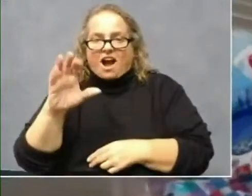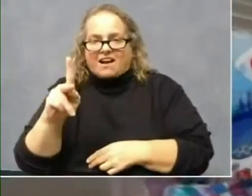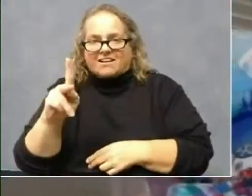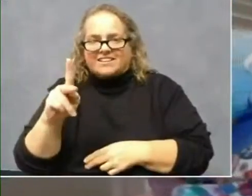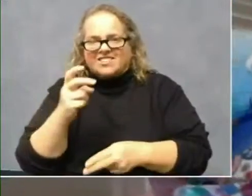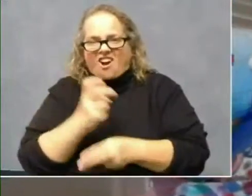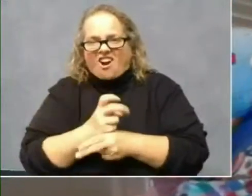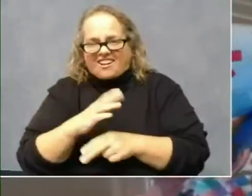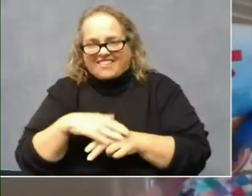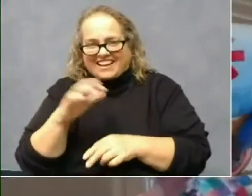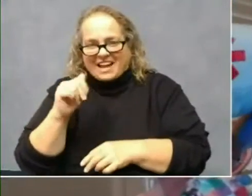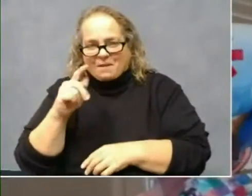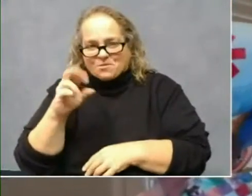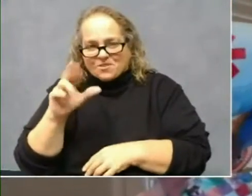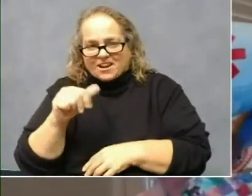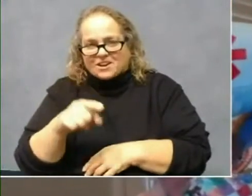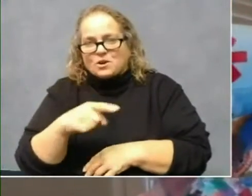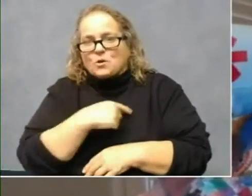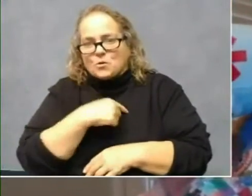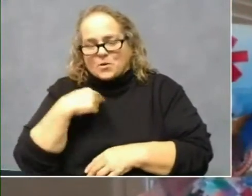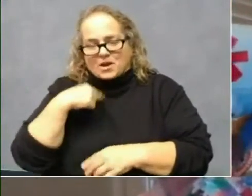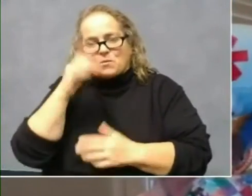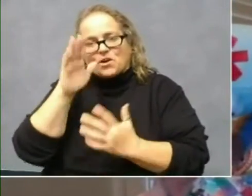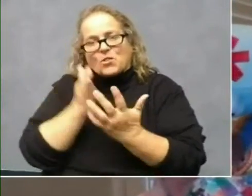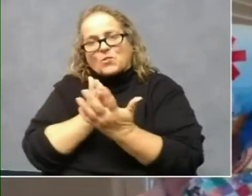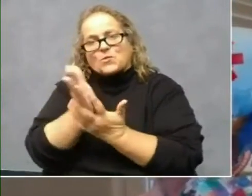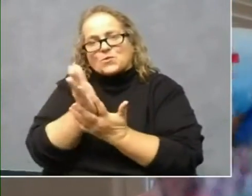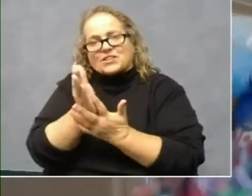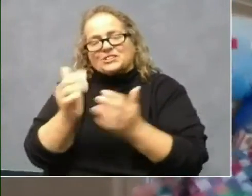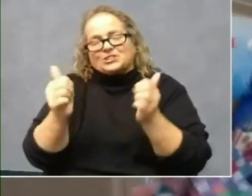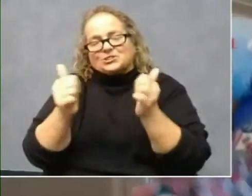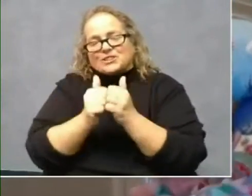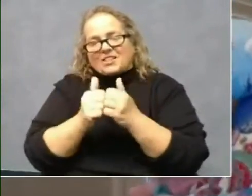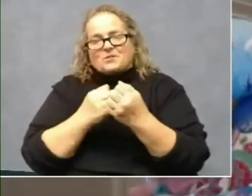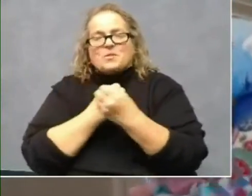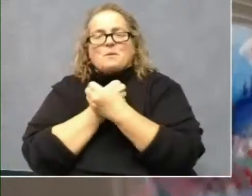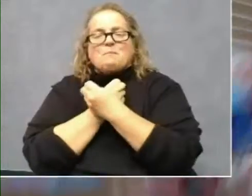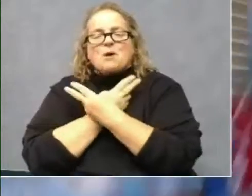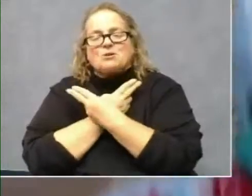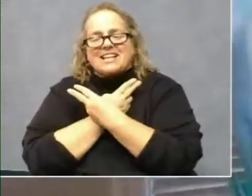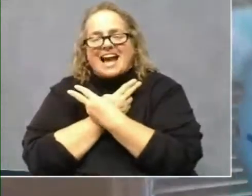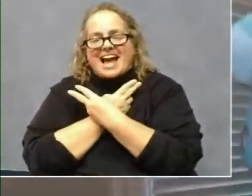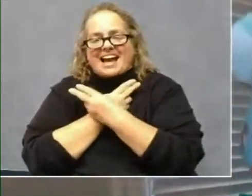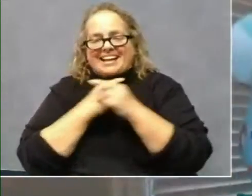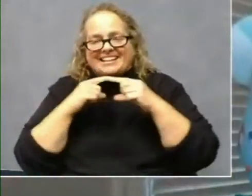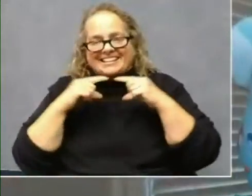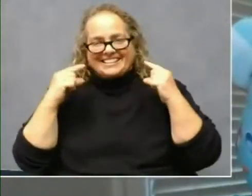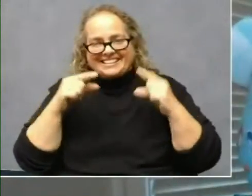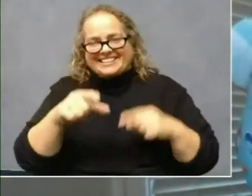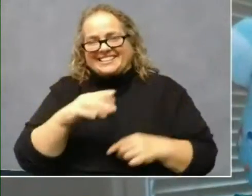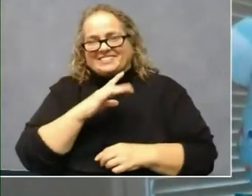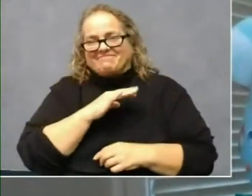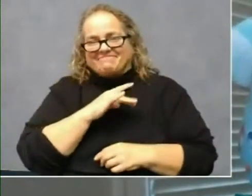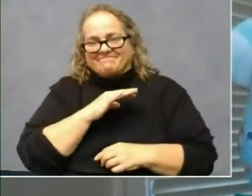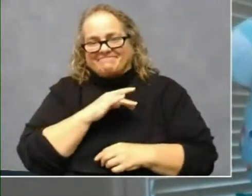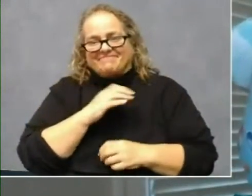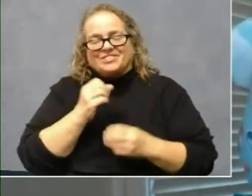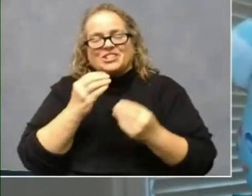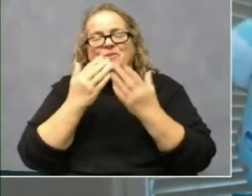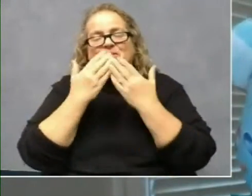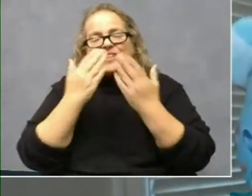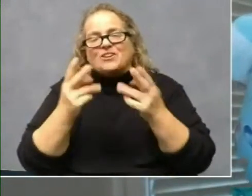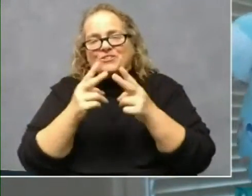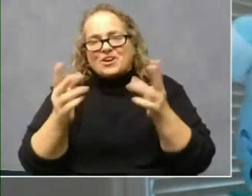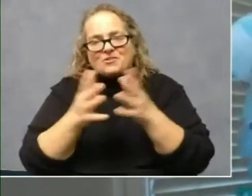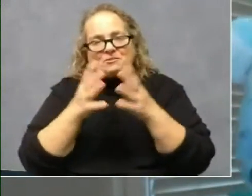there. We'll get through this together. And that's an actual functioning separate mask. So thank you very much. When I get these